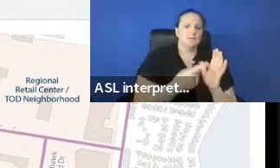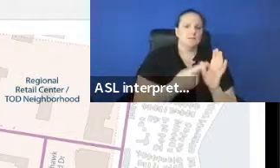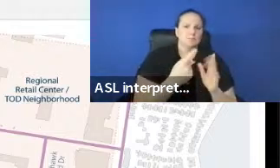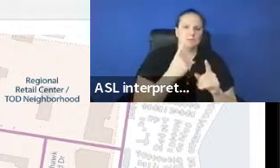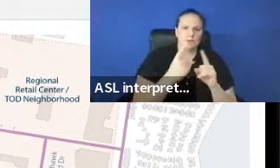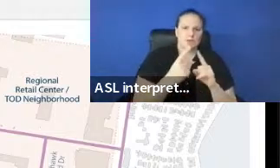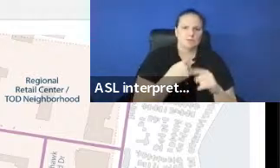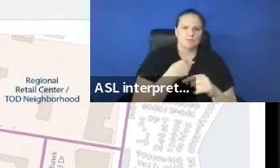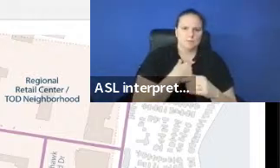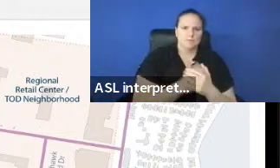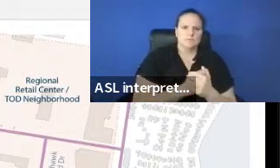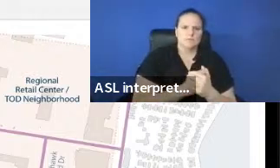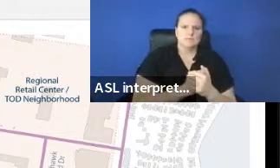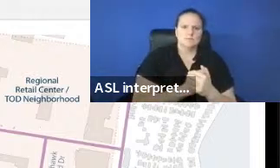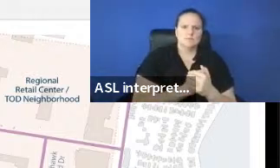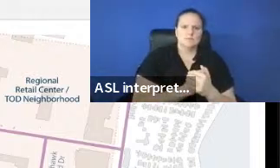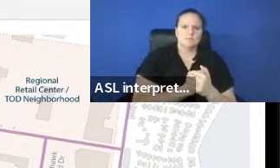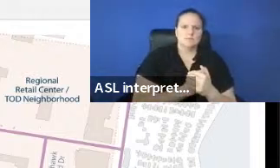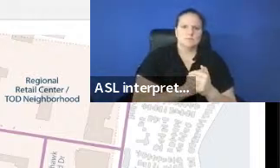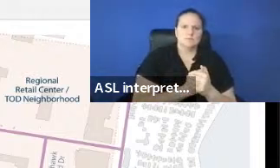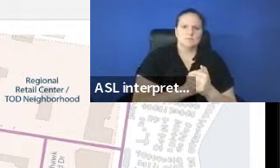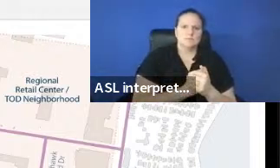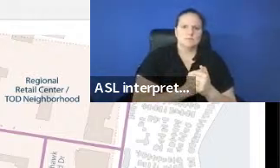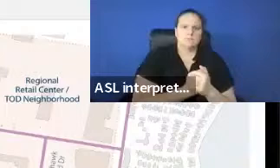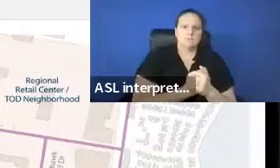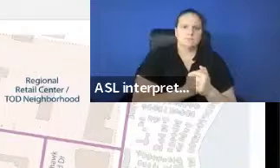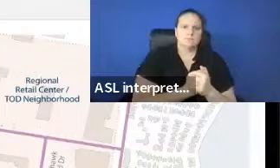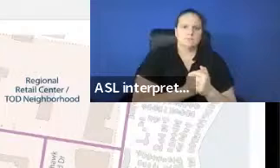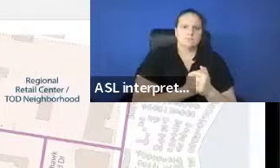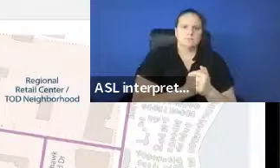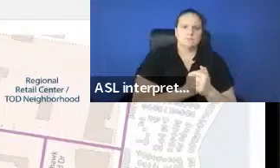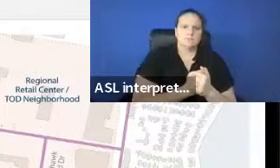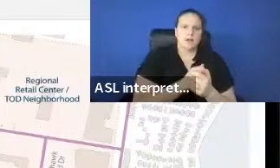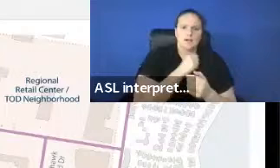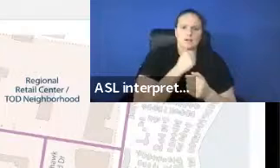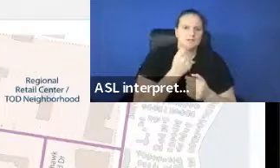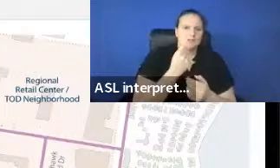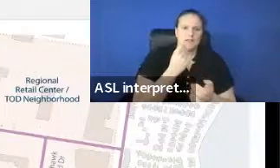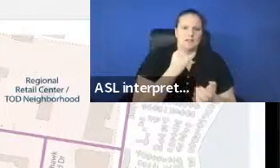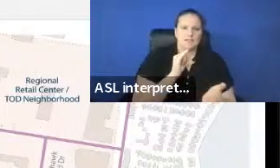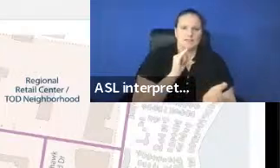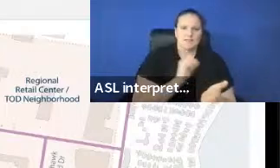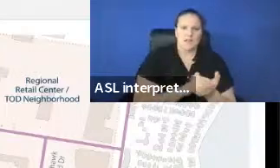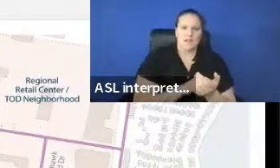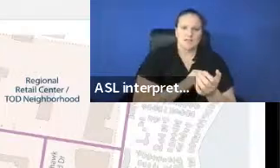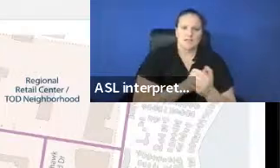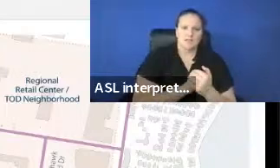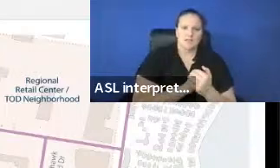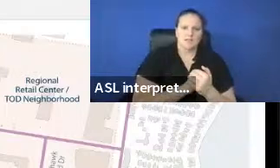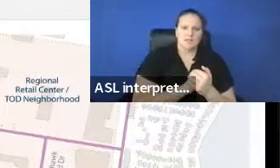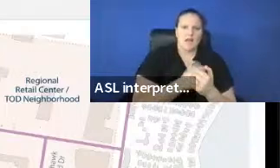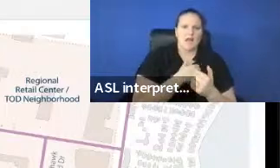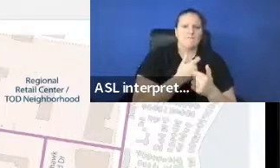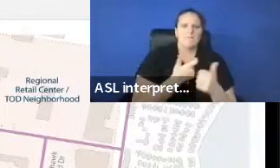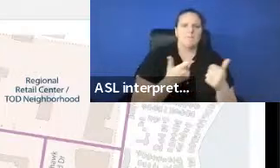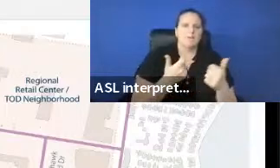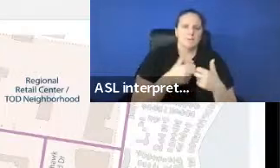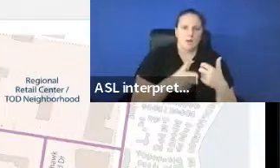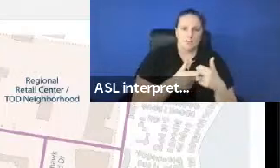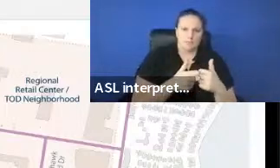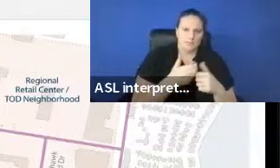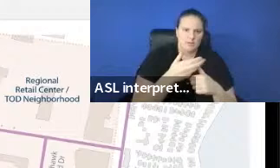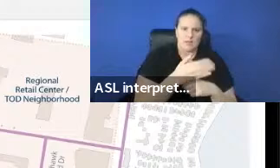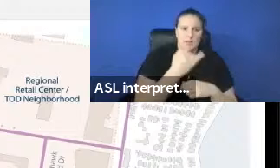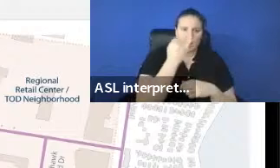me. I don't understand that. I mean, there's a huge bottleneck there. If